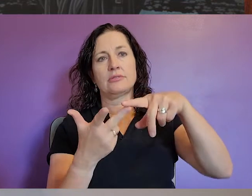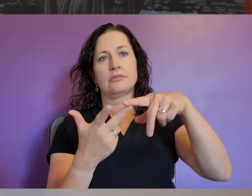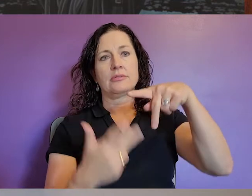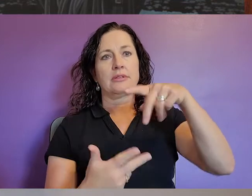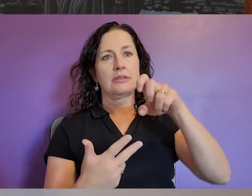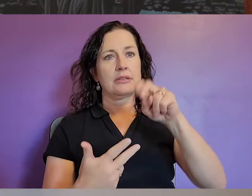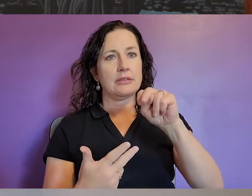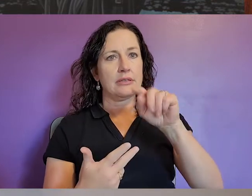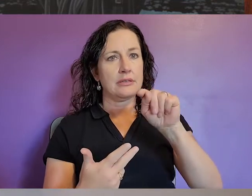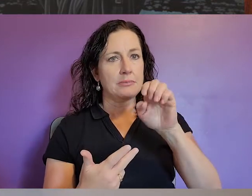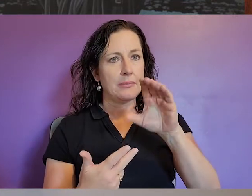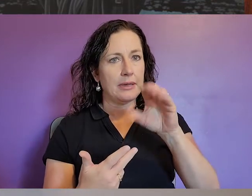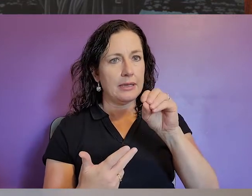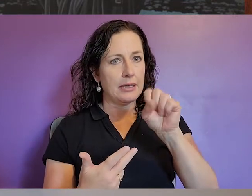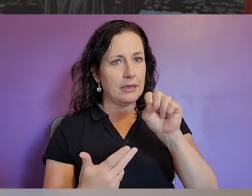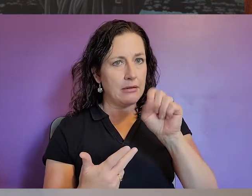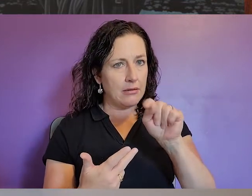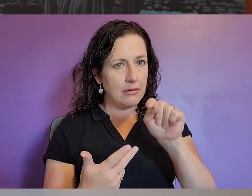Pentecost,